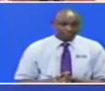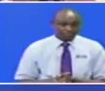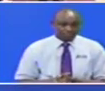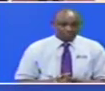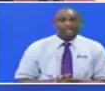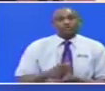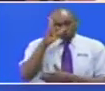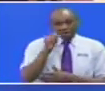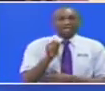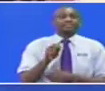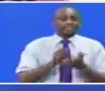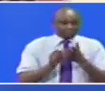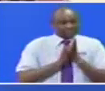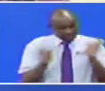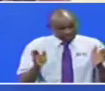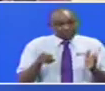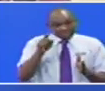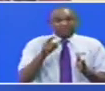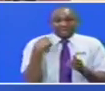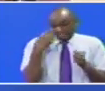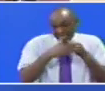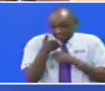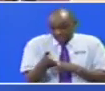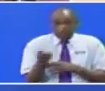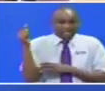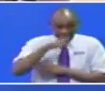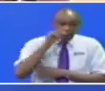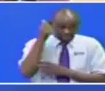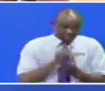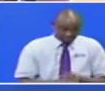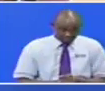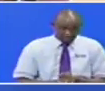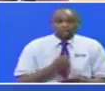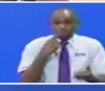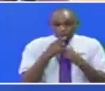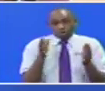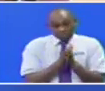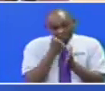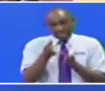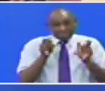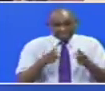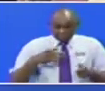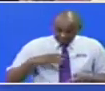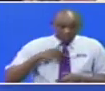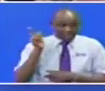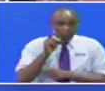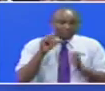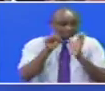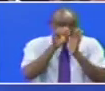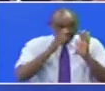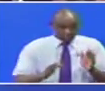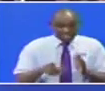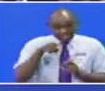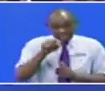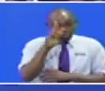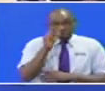Antonio Manuel Guterres, the 9th UN Secretary General, is in Kenya. Addressing the press at State House in Nairobi, the UN boss